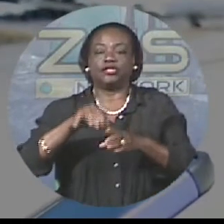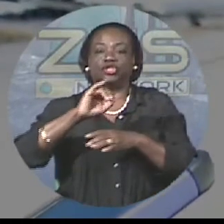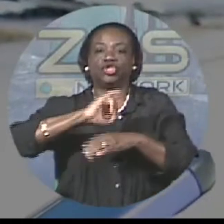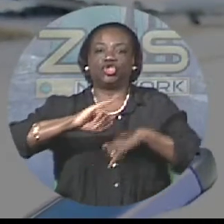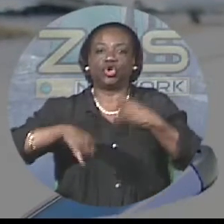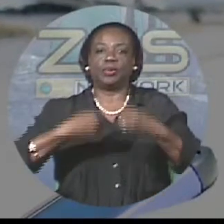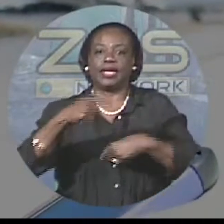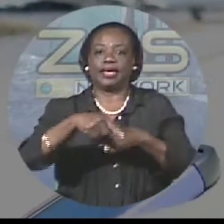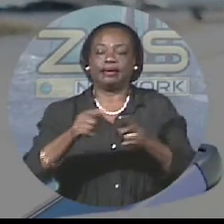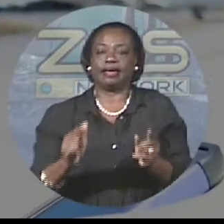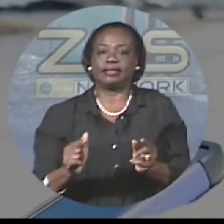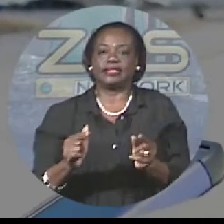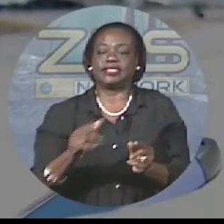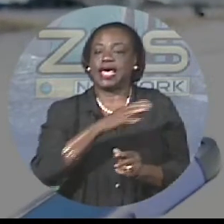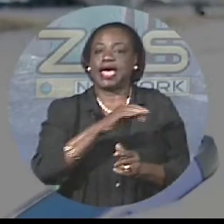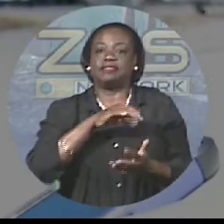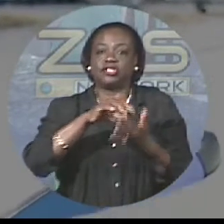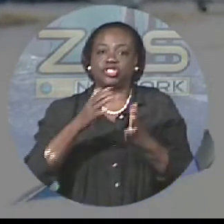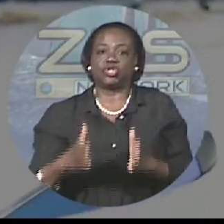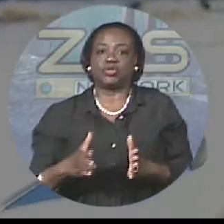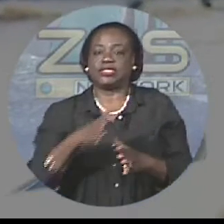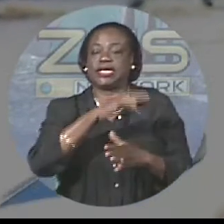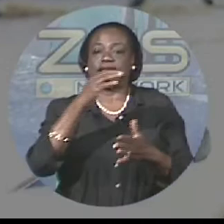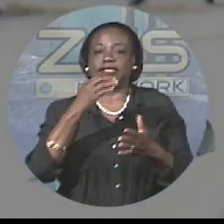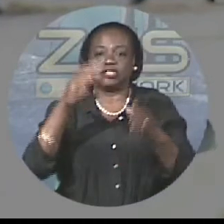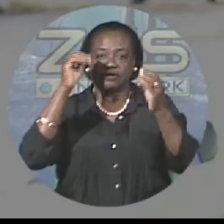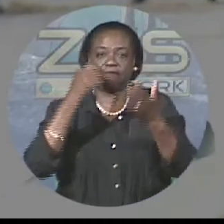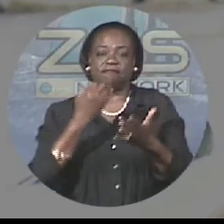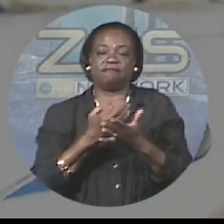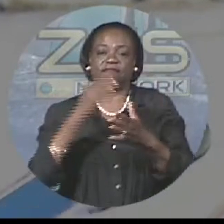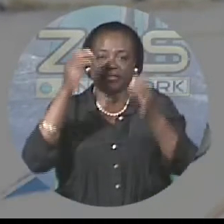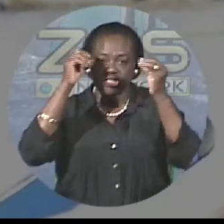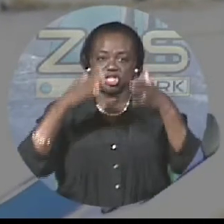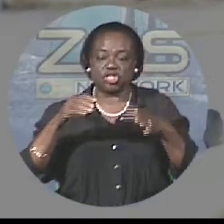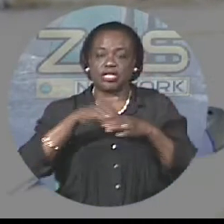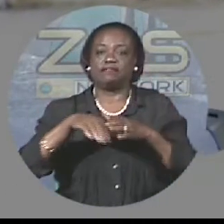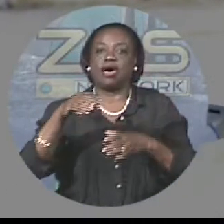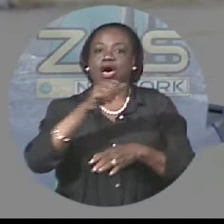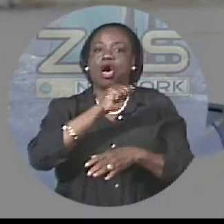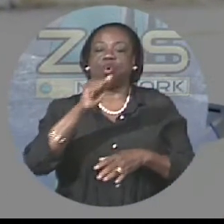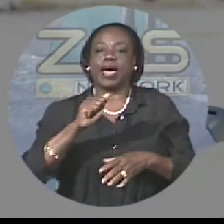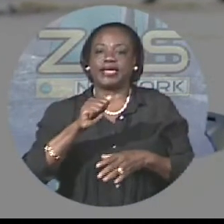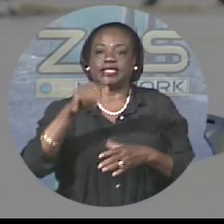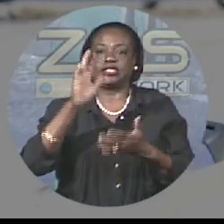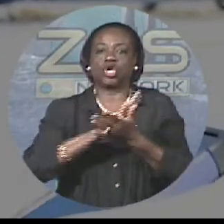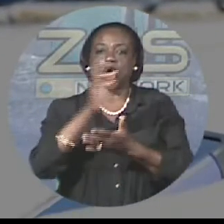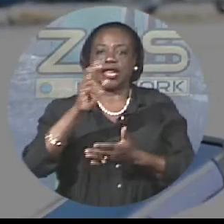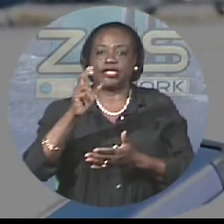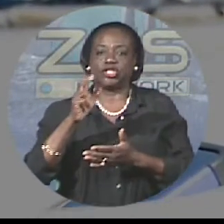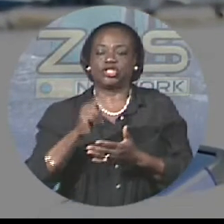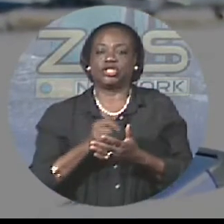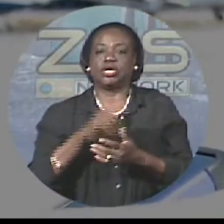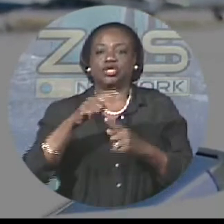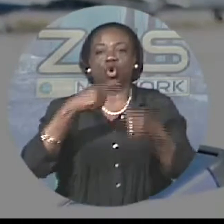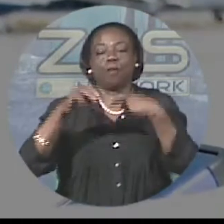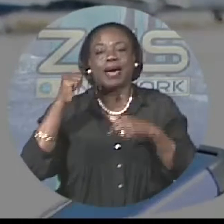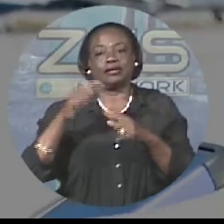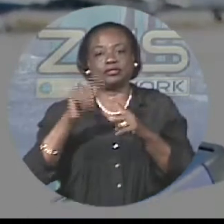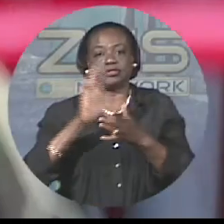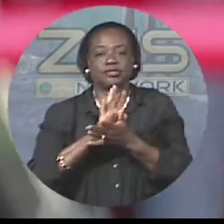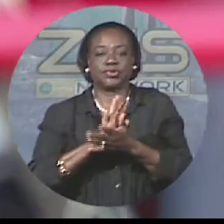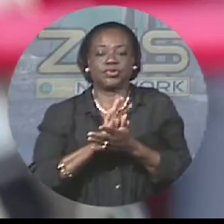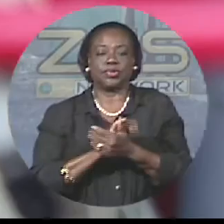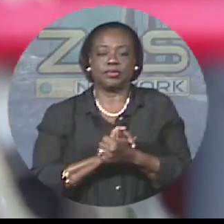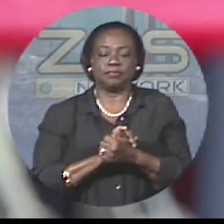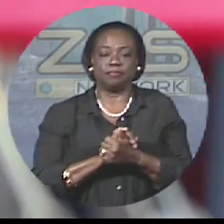Gladstone, and the students and faculty of Aquinas College to be able to return to some sense of normalcy in terms of their day-to-day